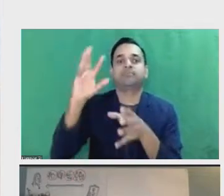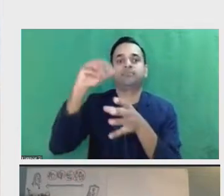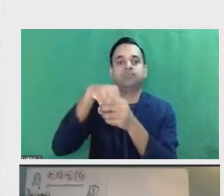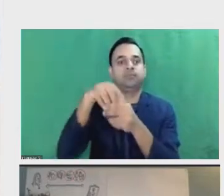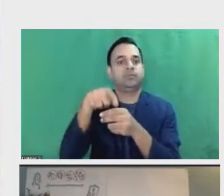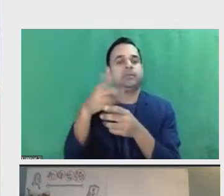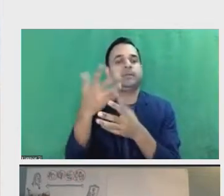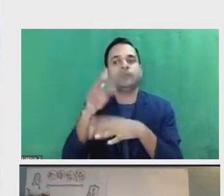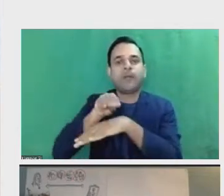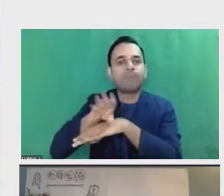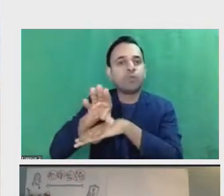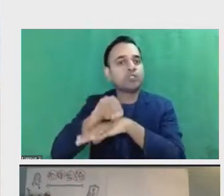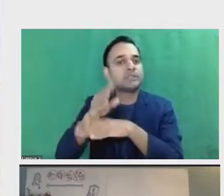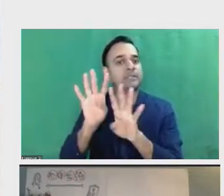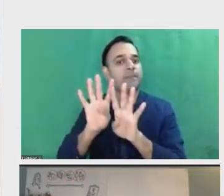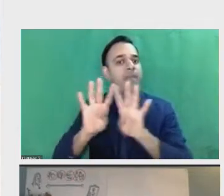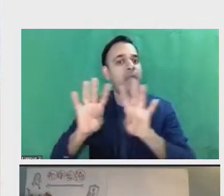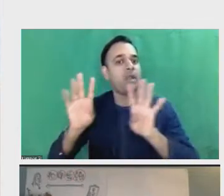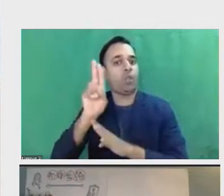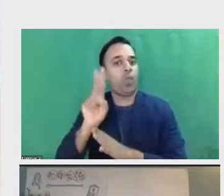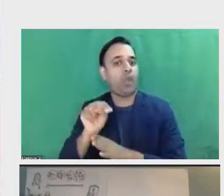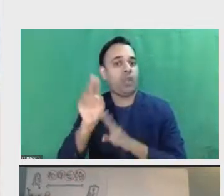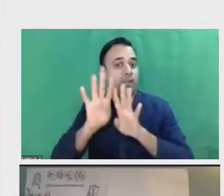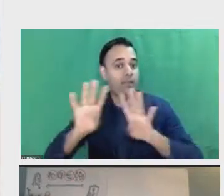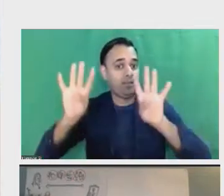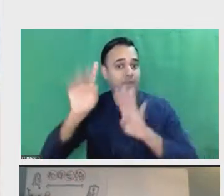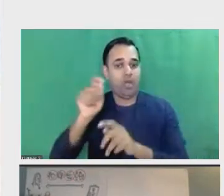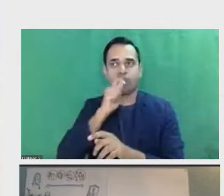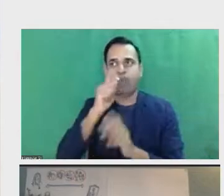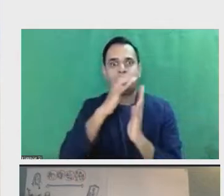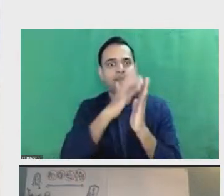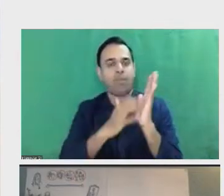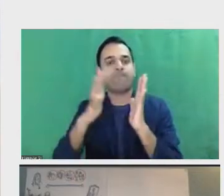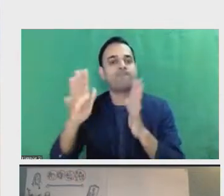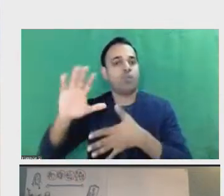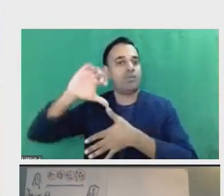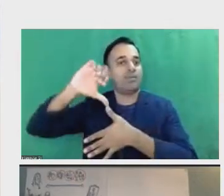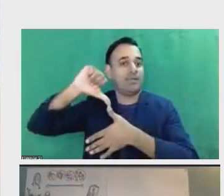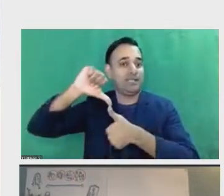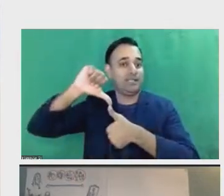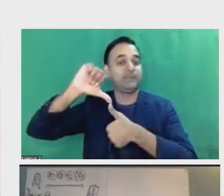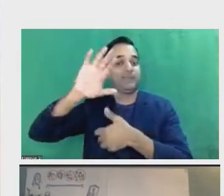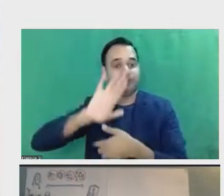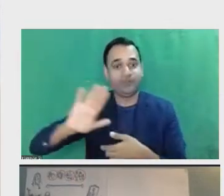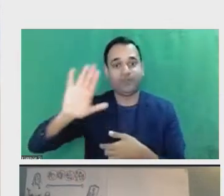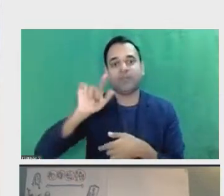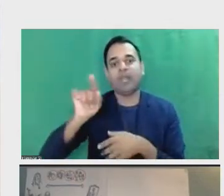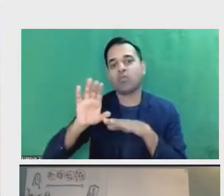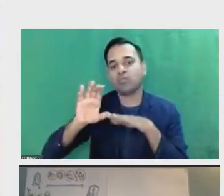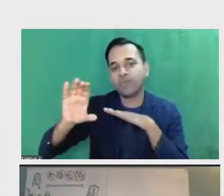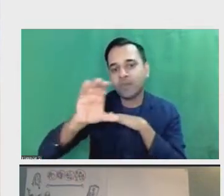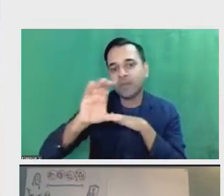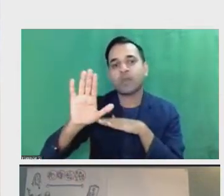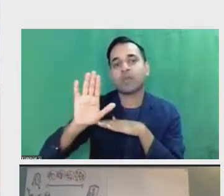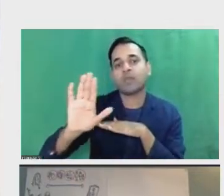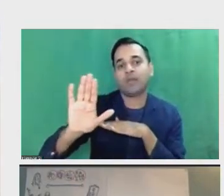Caribbean, titled Multidimensional Progress, Wellbeing Beyond Income, and coordinated the 2016 meeting of